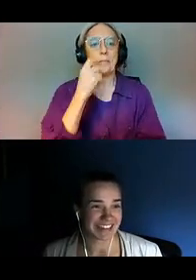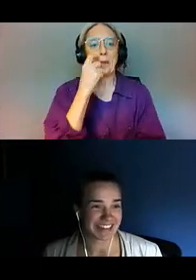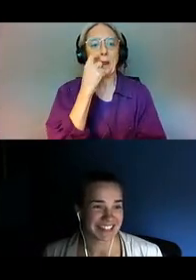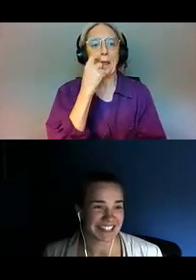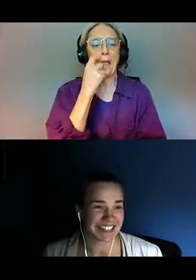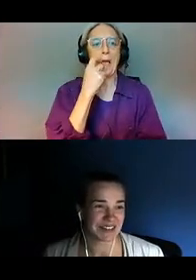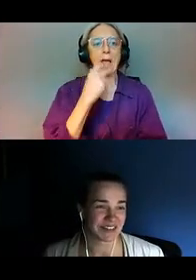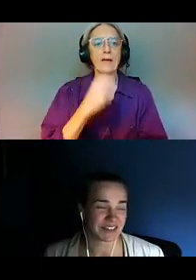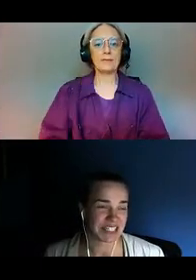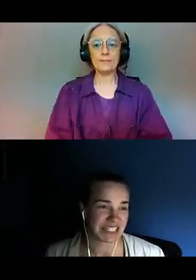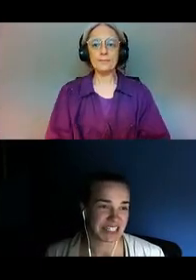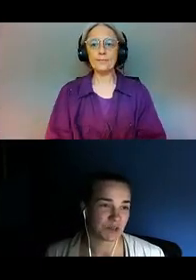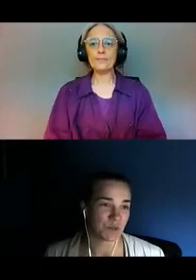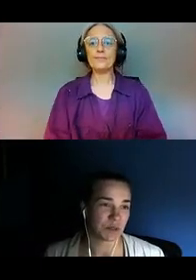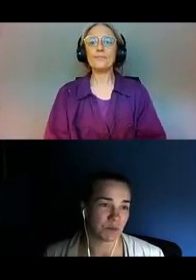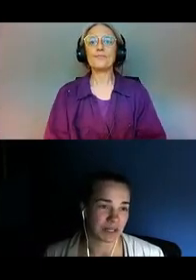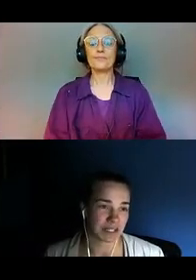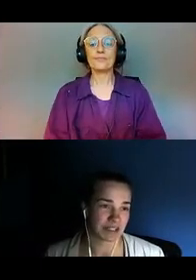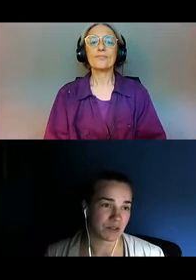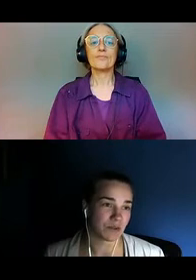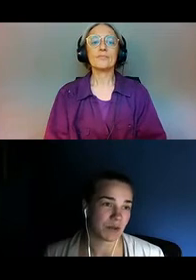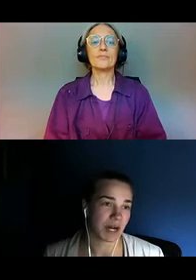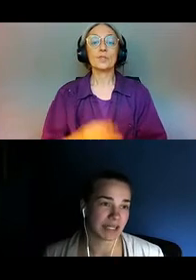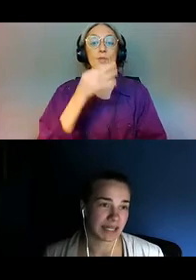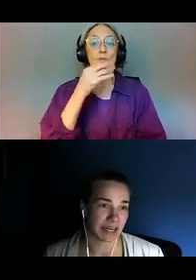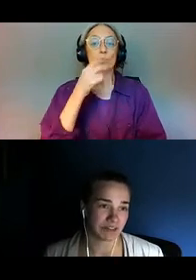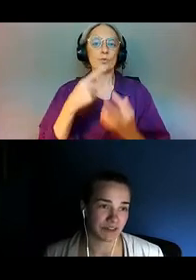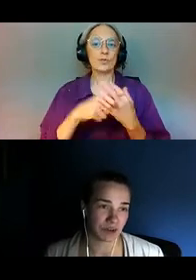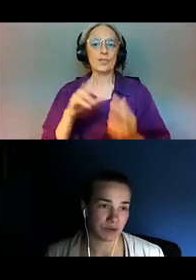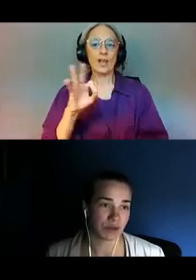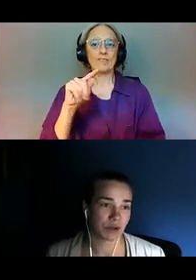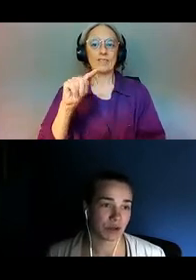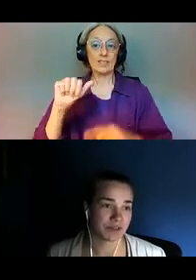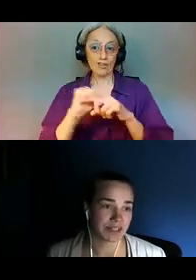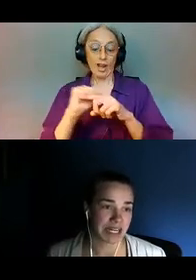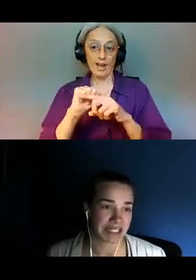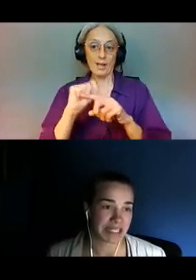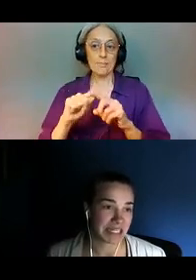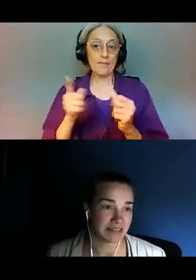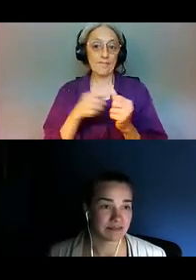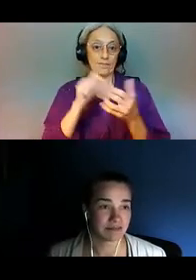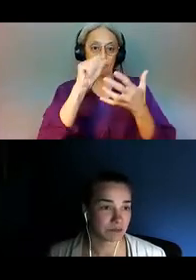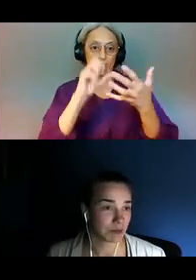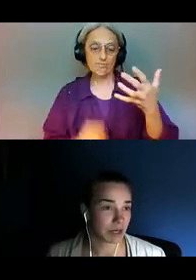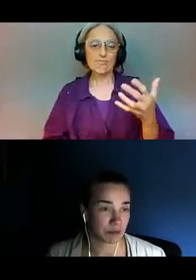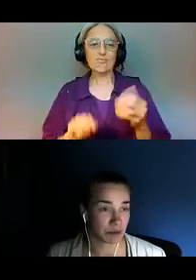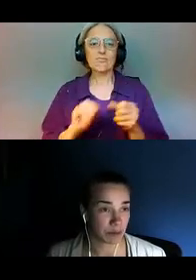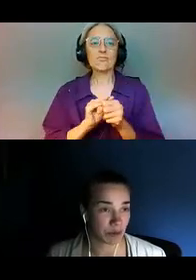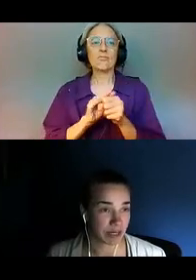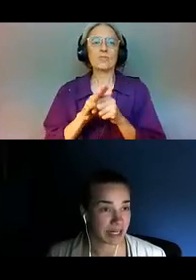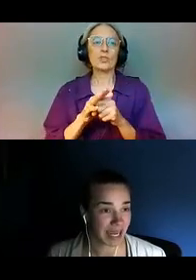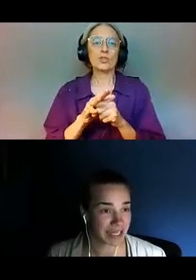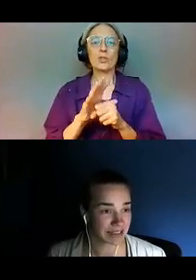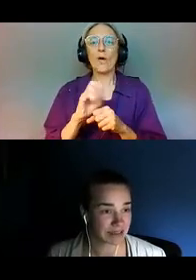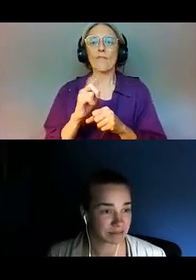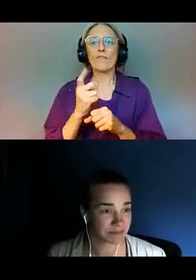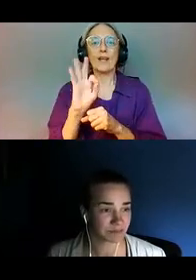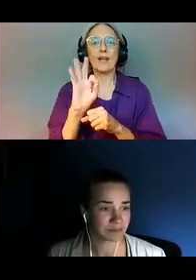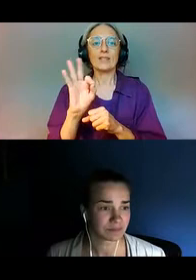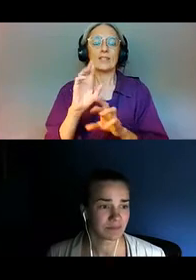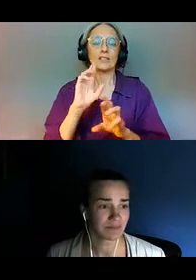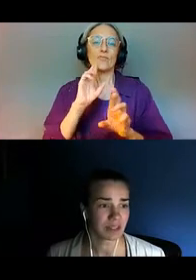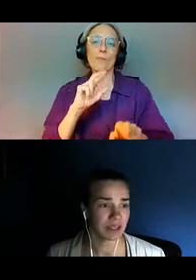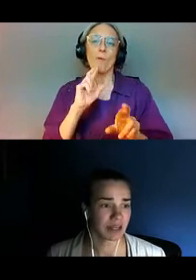Before we dive into FTEs, we wanted to highlight a few COVID-19 reporting guidance.